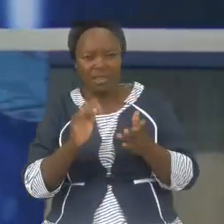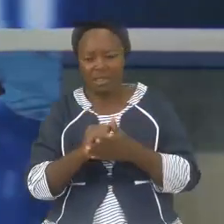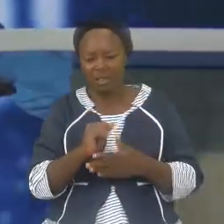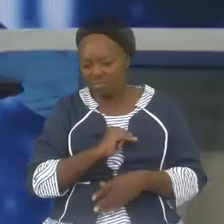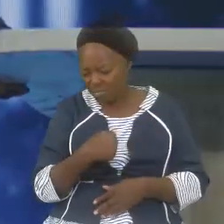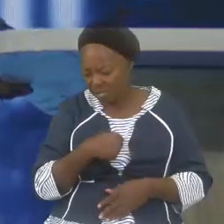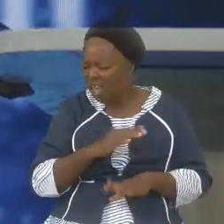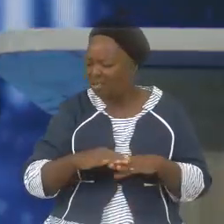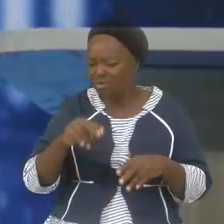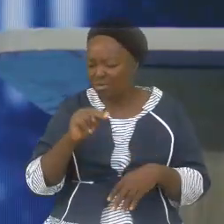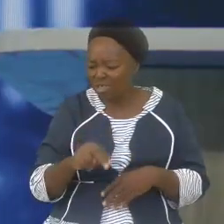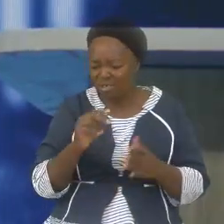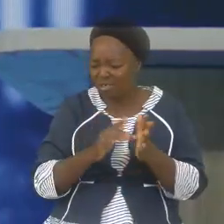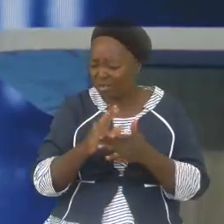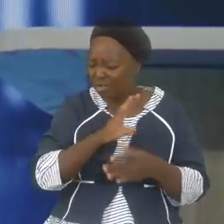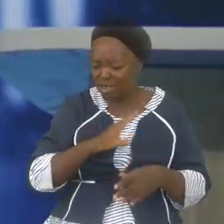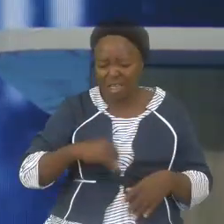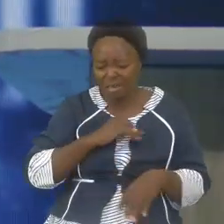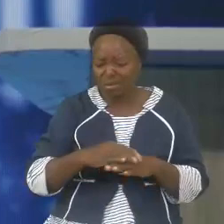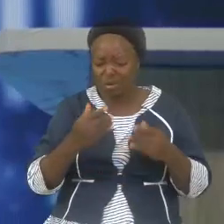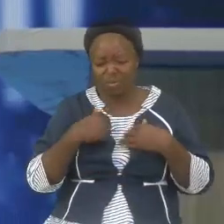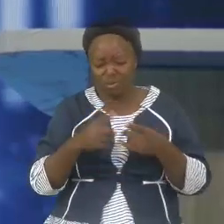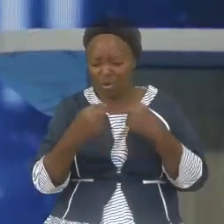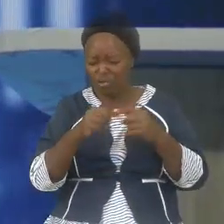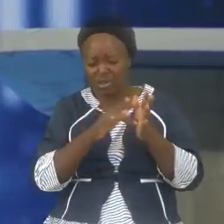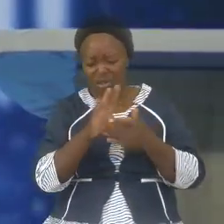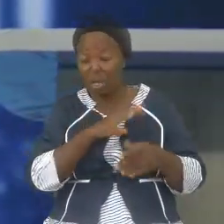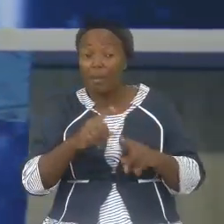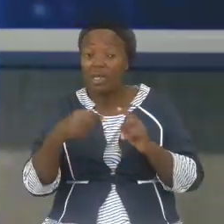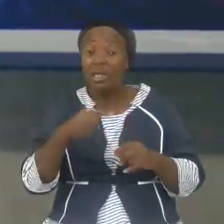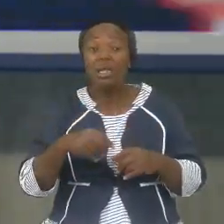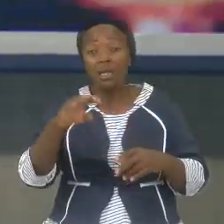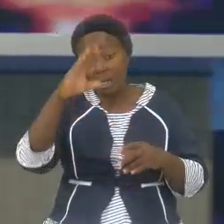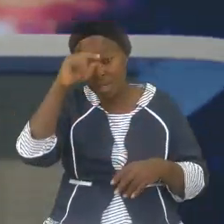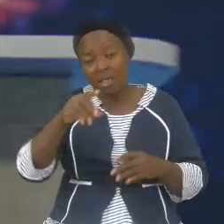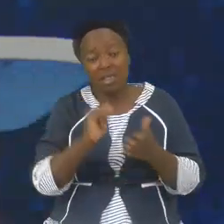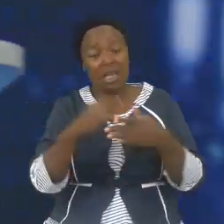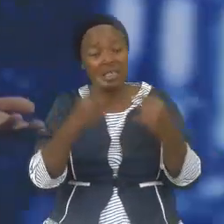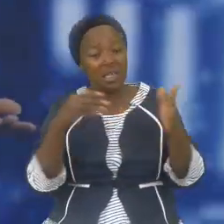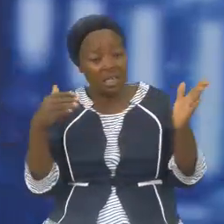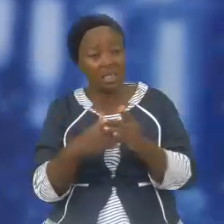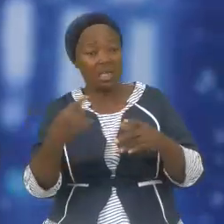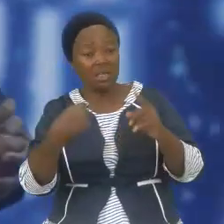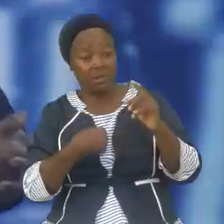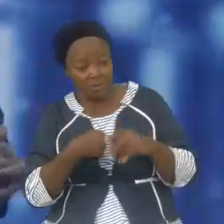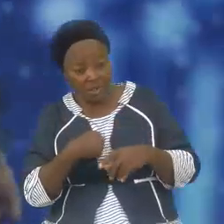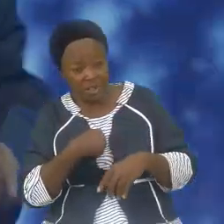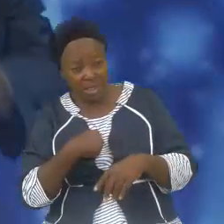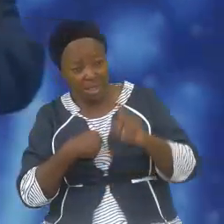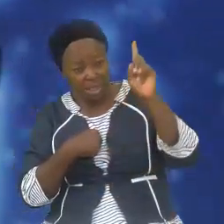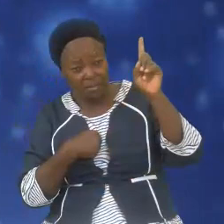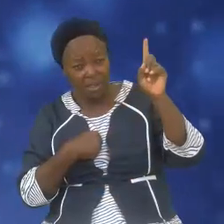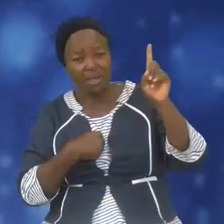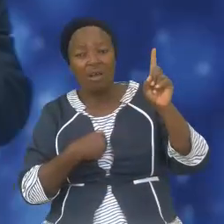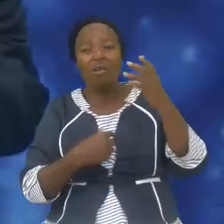I don't want to listen to instruction. It says, he that sinneth against me wrongeth his own